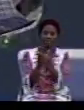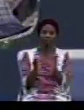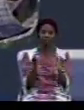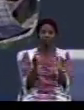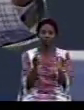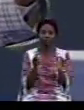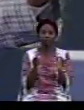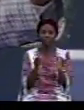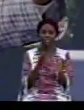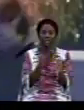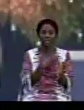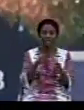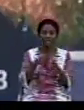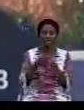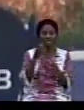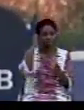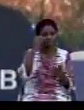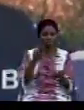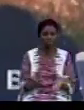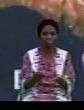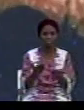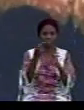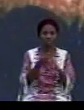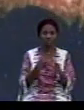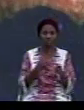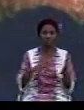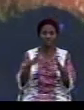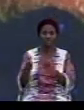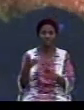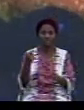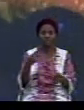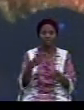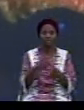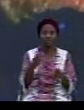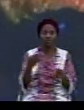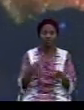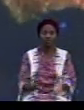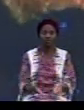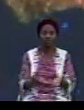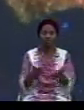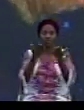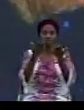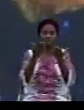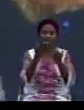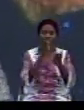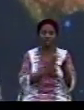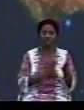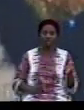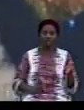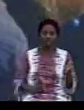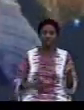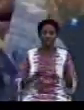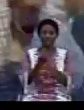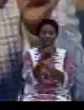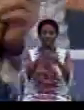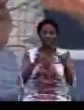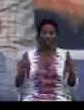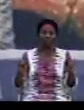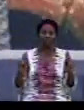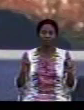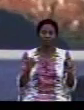the dead, the name of the risen Christ, of the saving Christ, of the healing Christ.